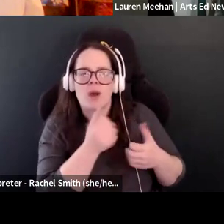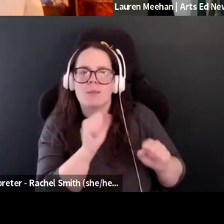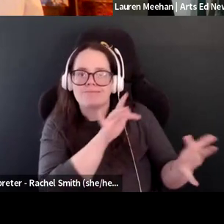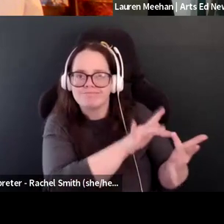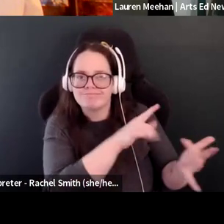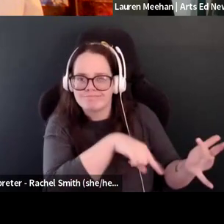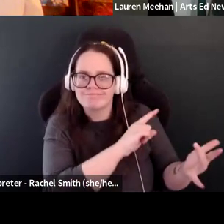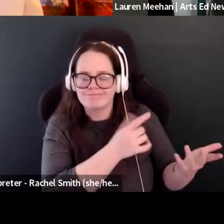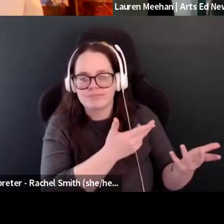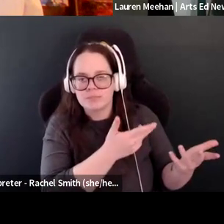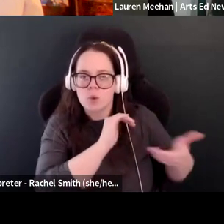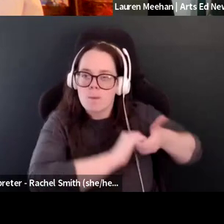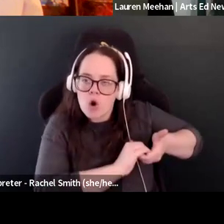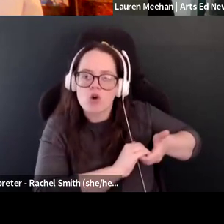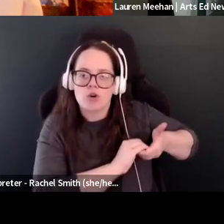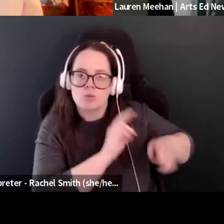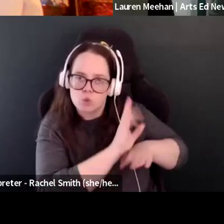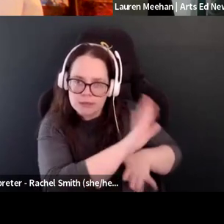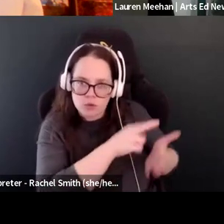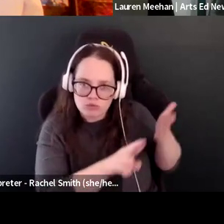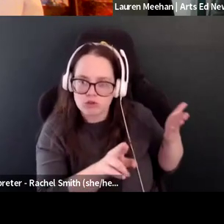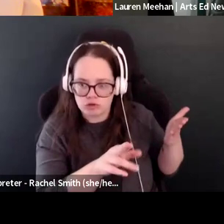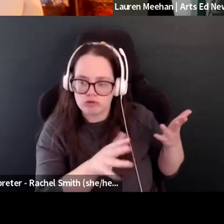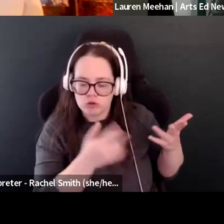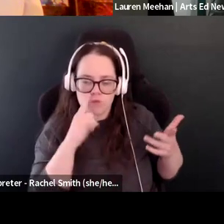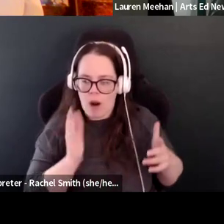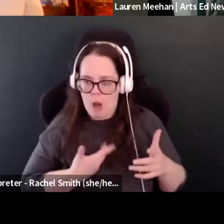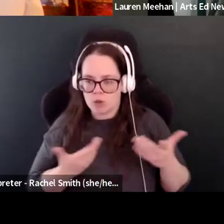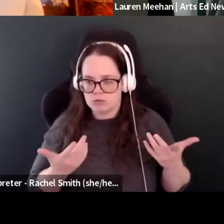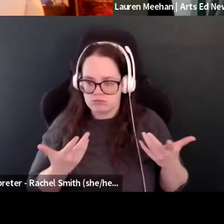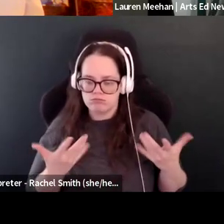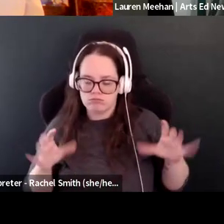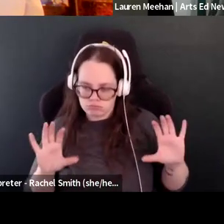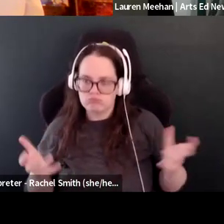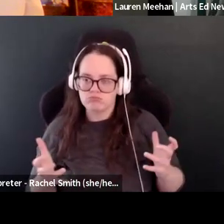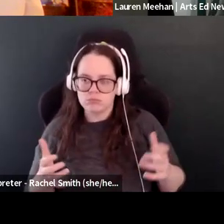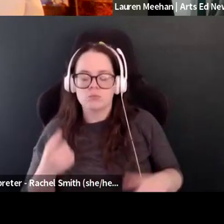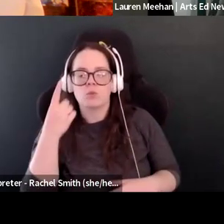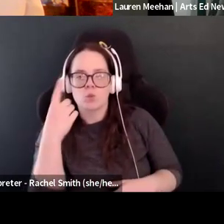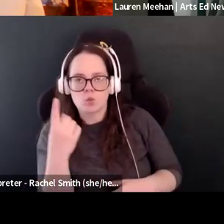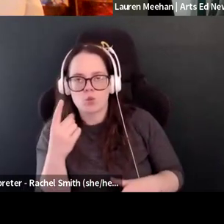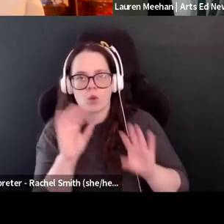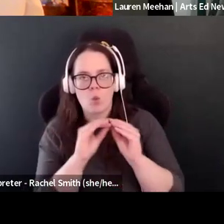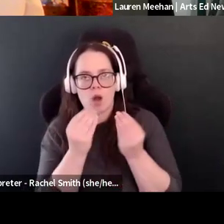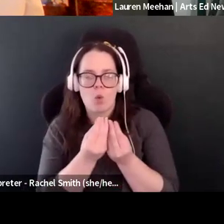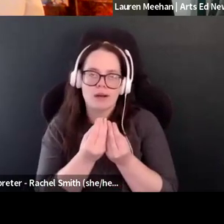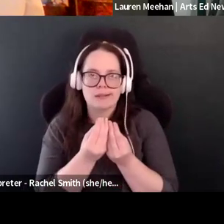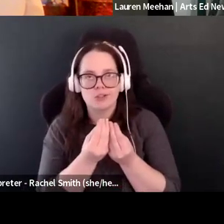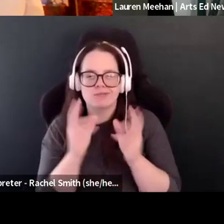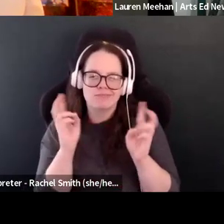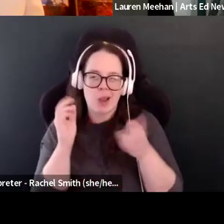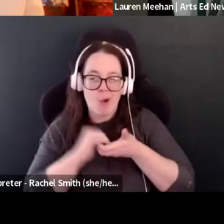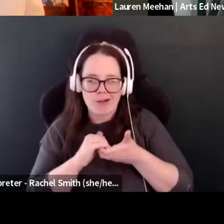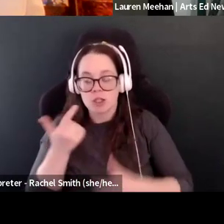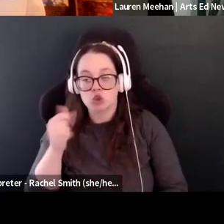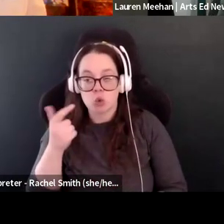those organizations and partner with them. One of our key organization kind of partners is Georgia